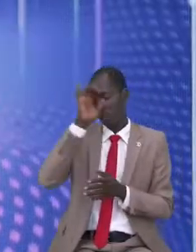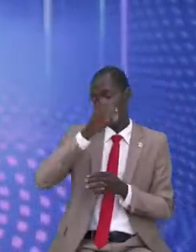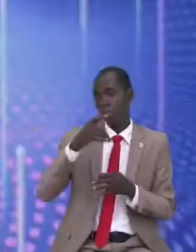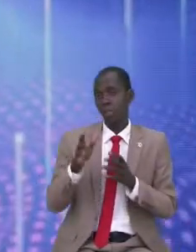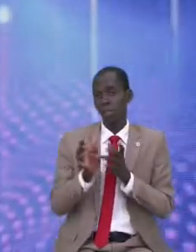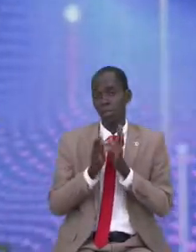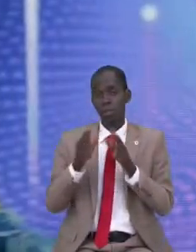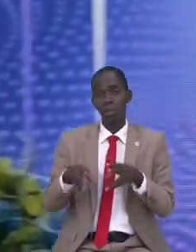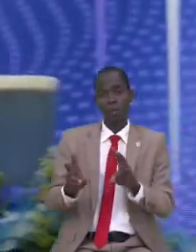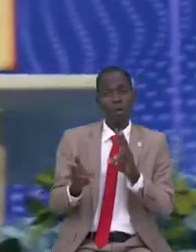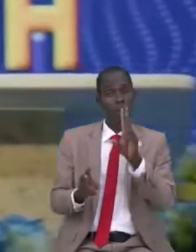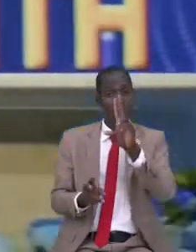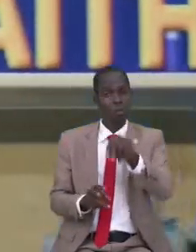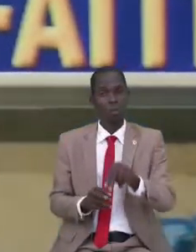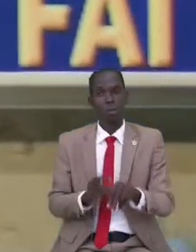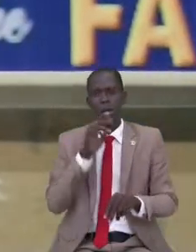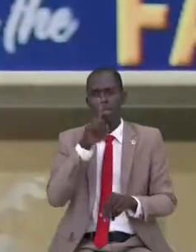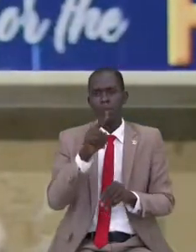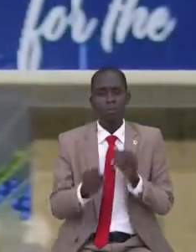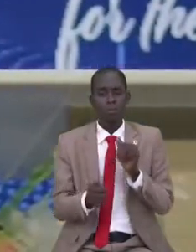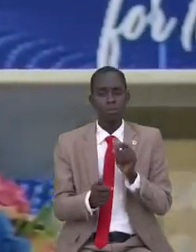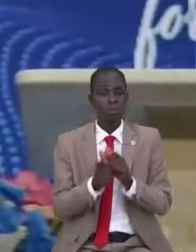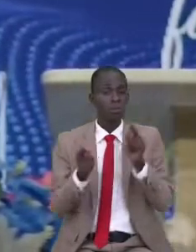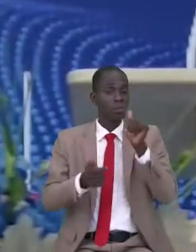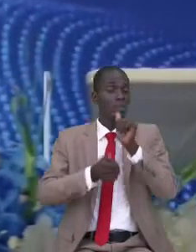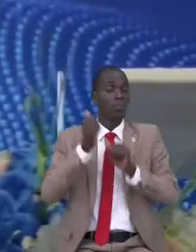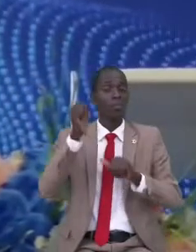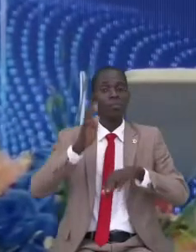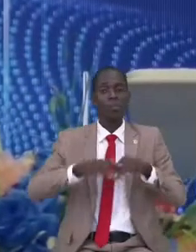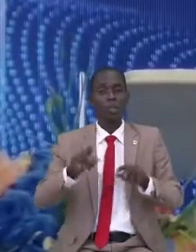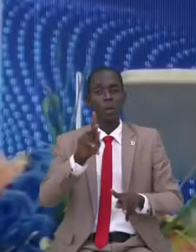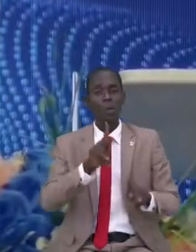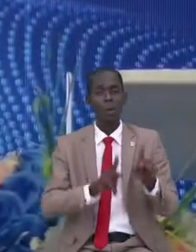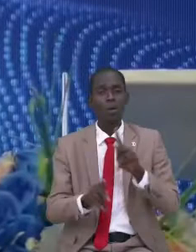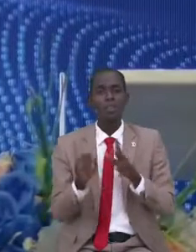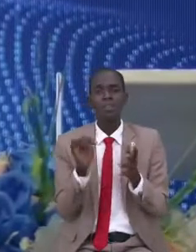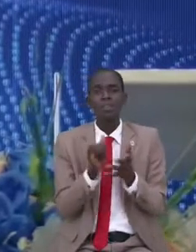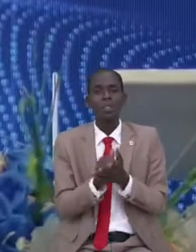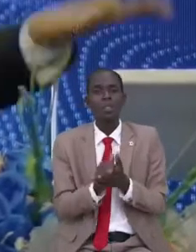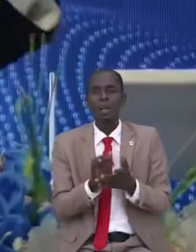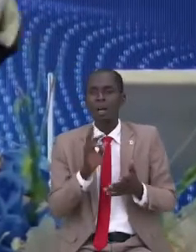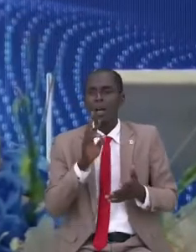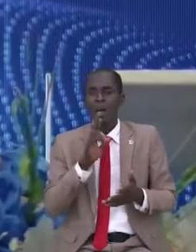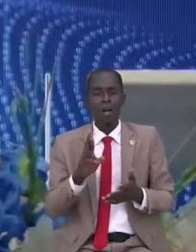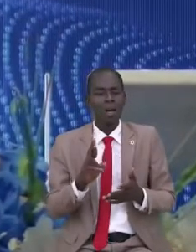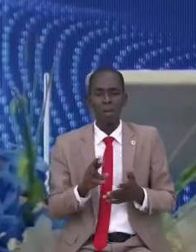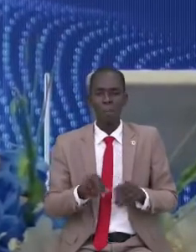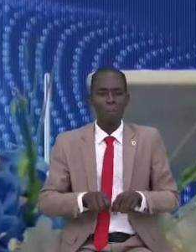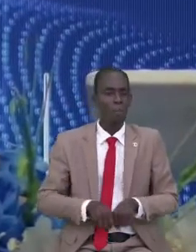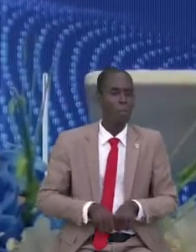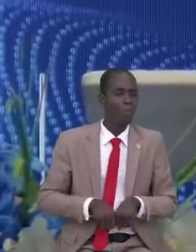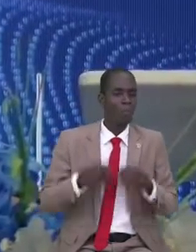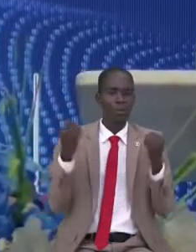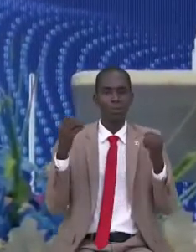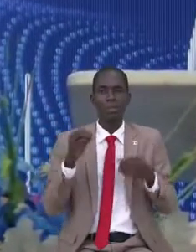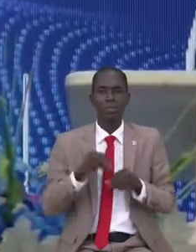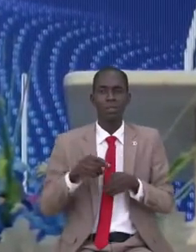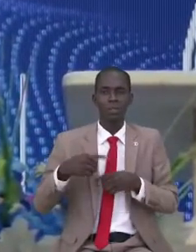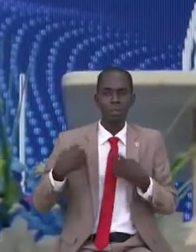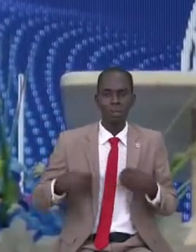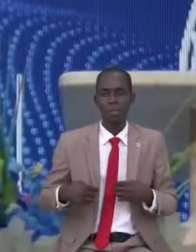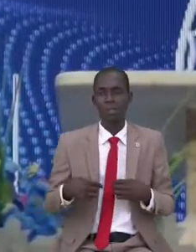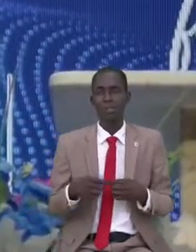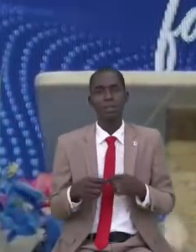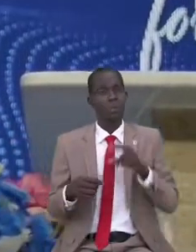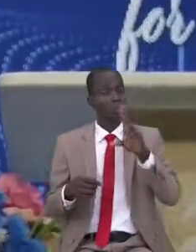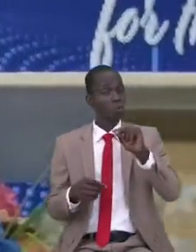higher. Are you greater than those who have kind of broken their bones in the wilderness?